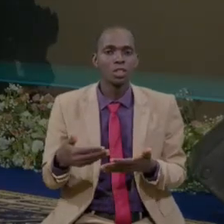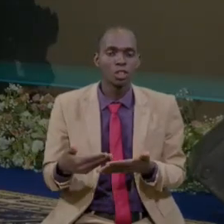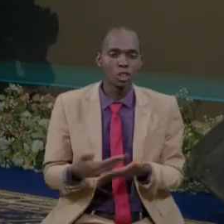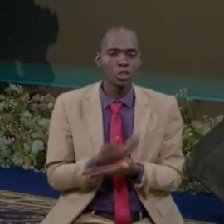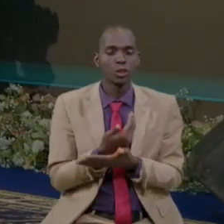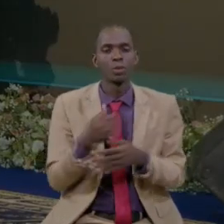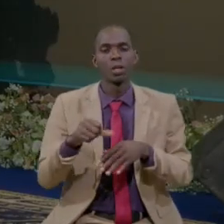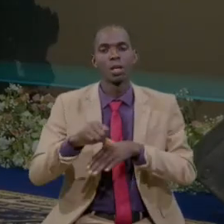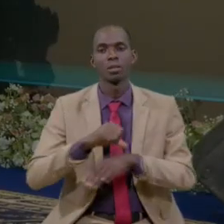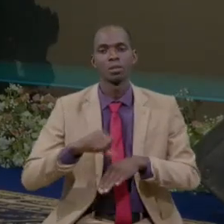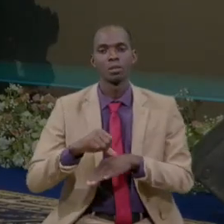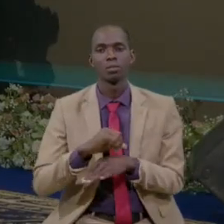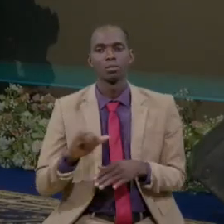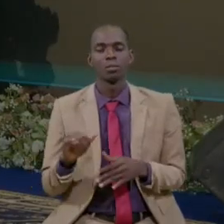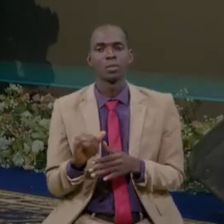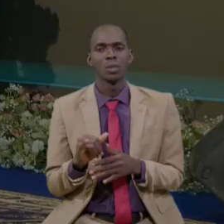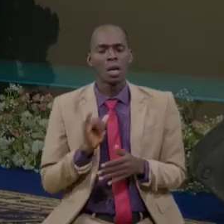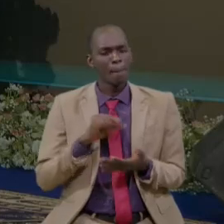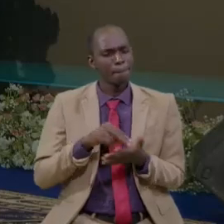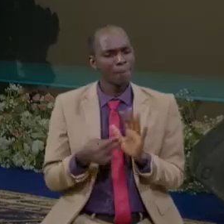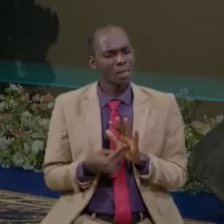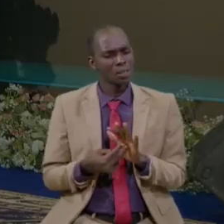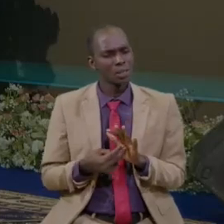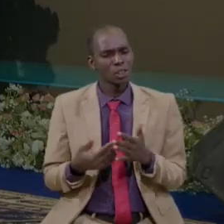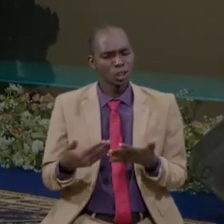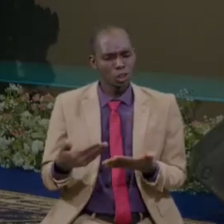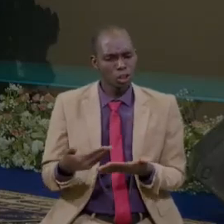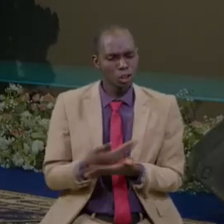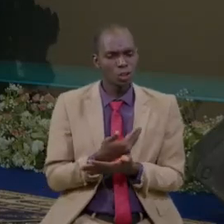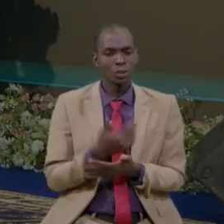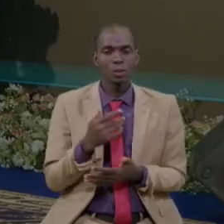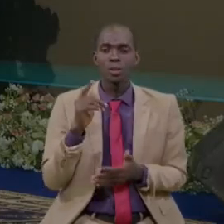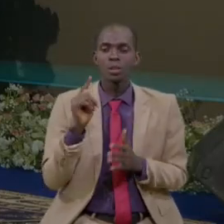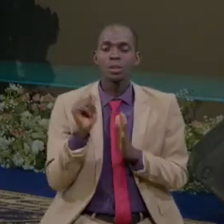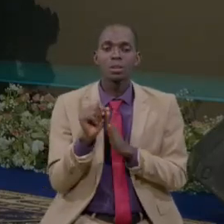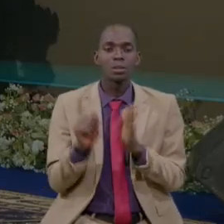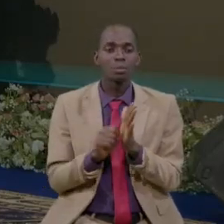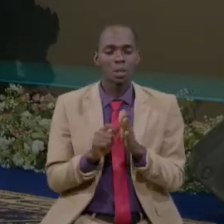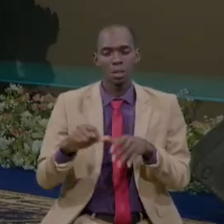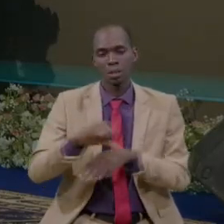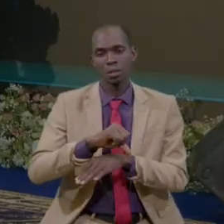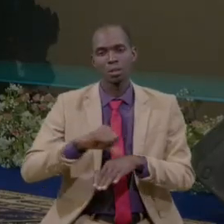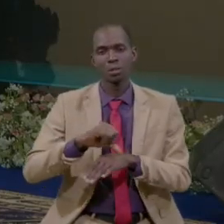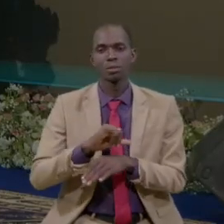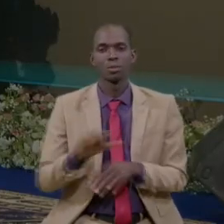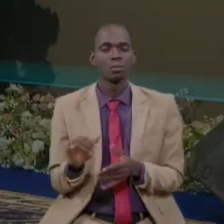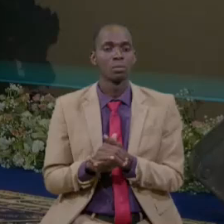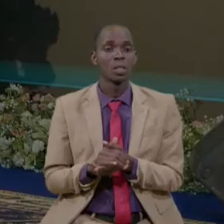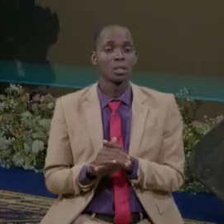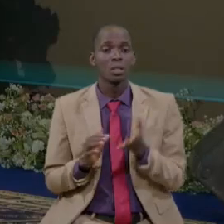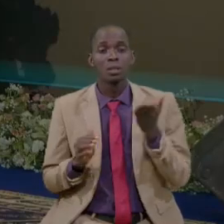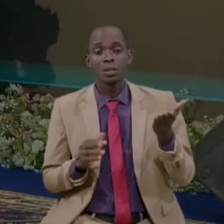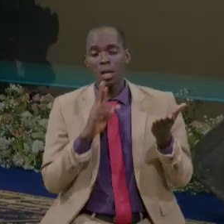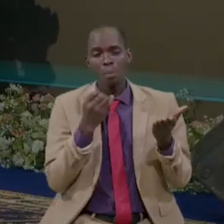new anointing, I mean New Testament anointing. Now, many people, when they say anointing,